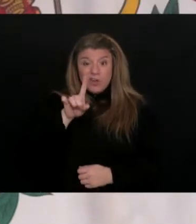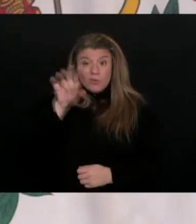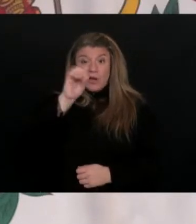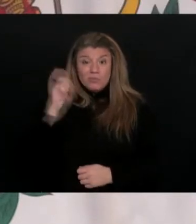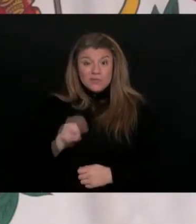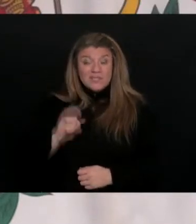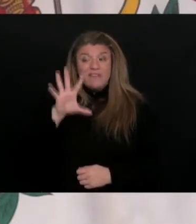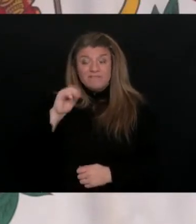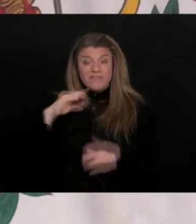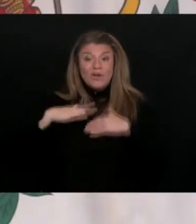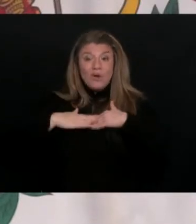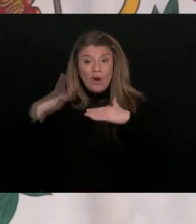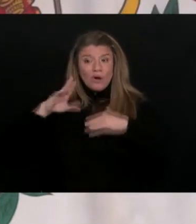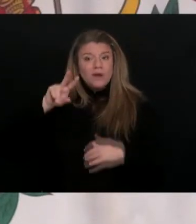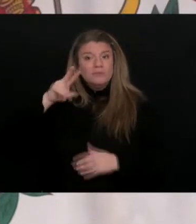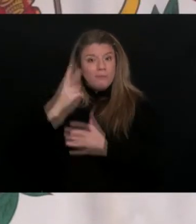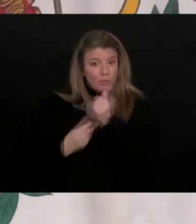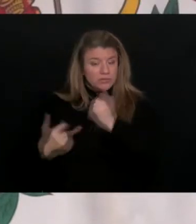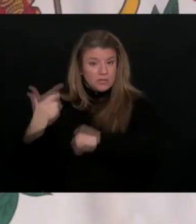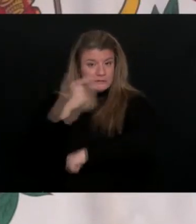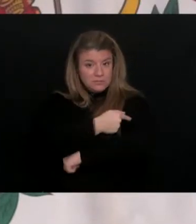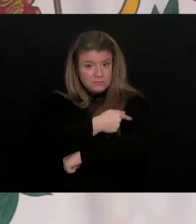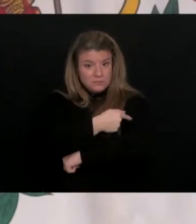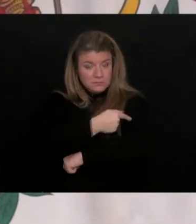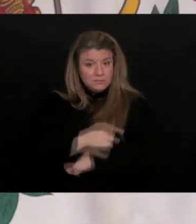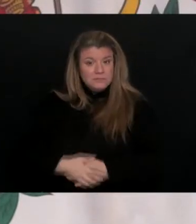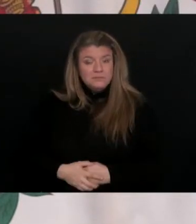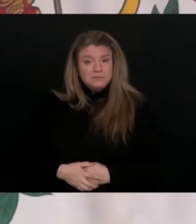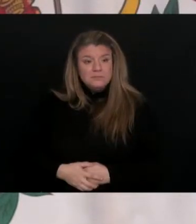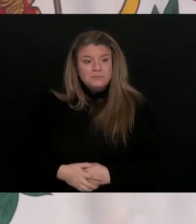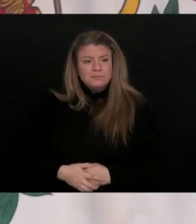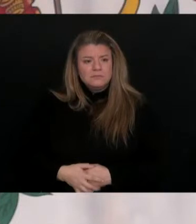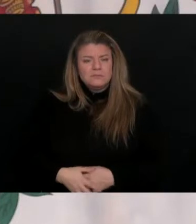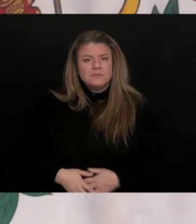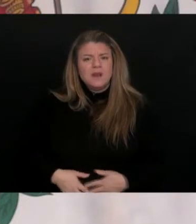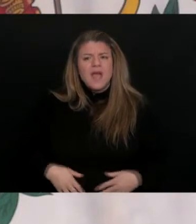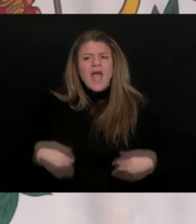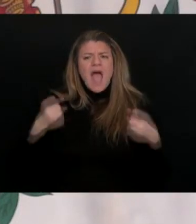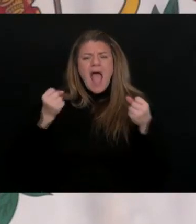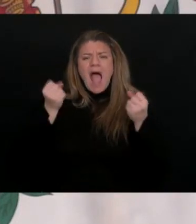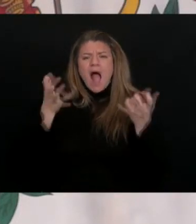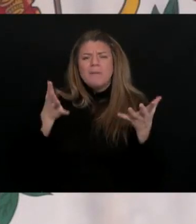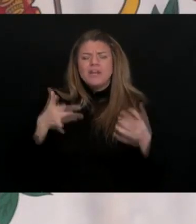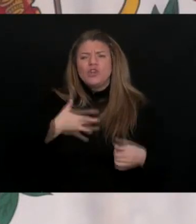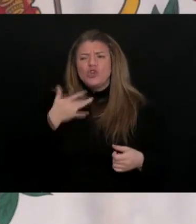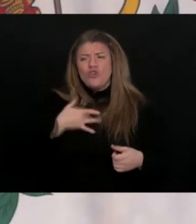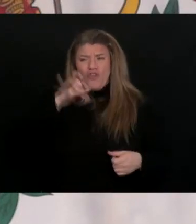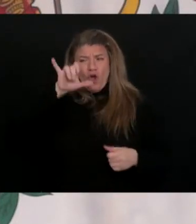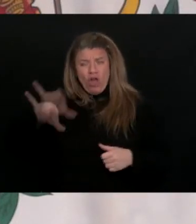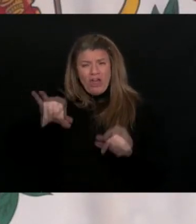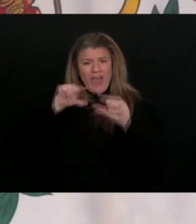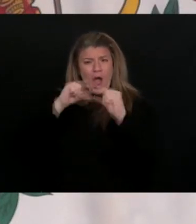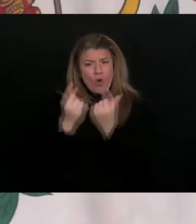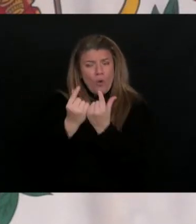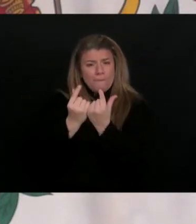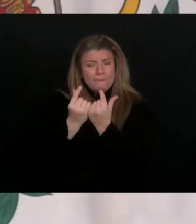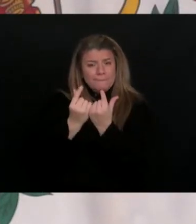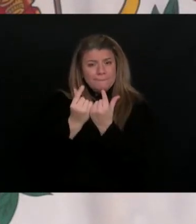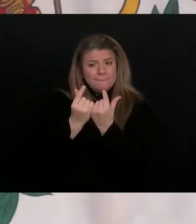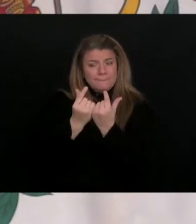71%, 50 and older, have had both shots. How many do you think of that group that